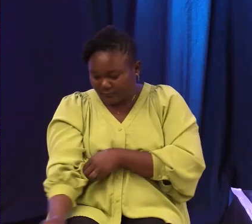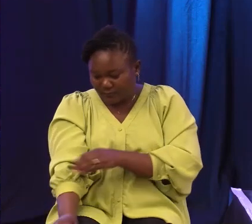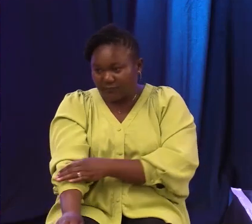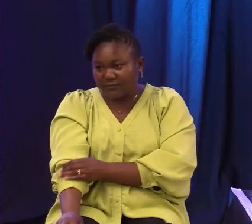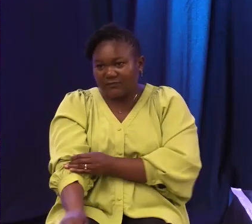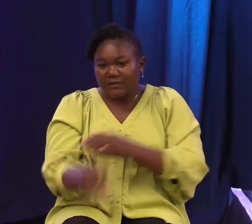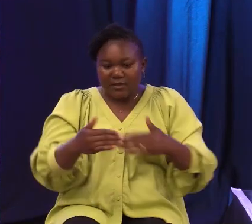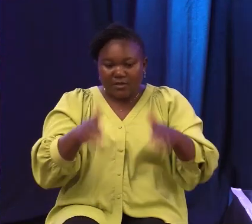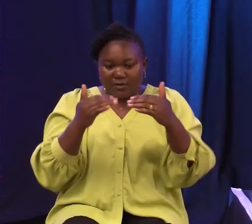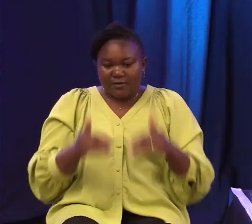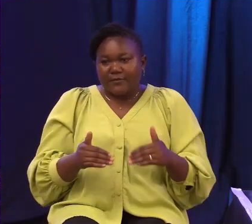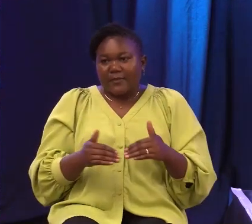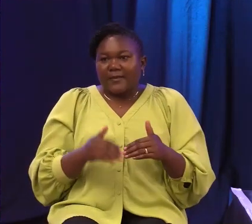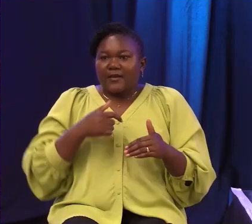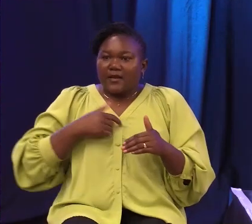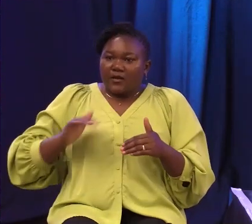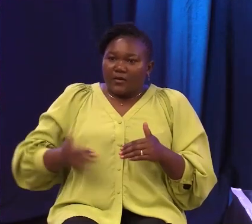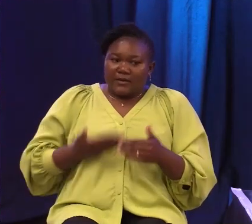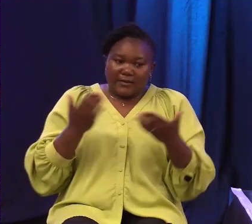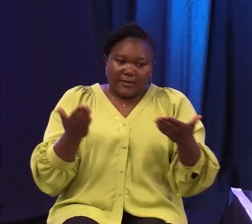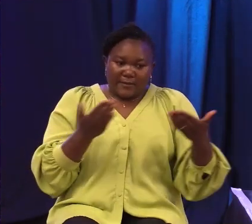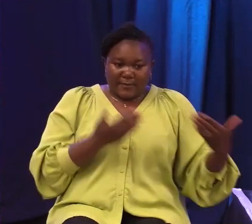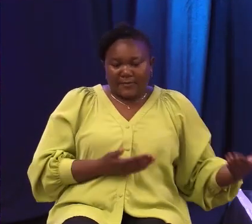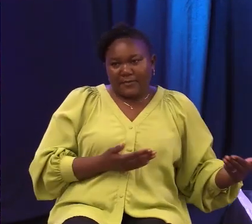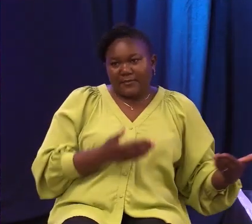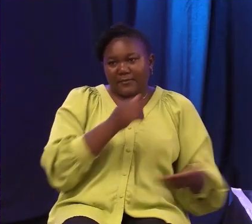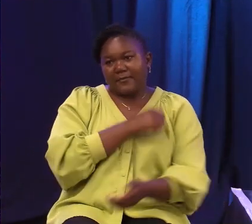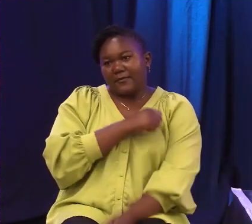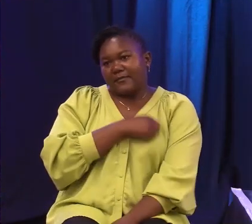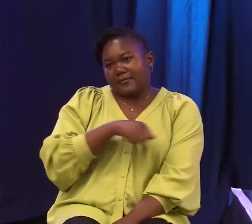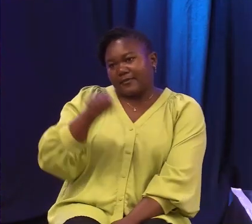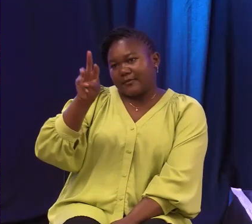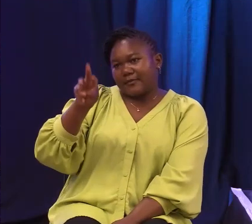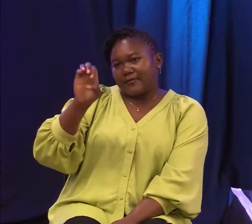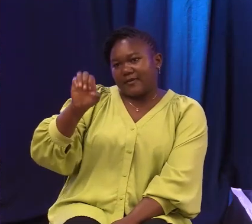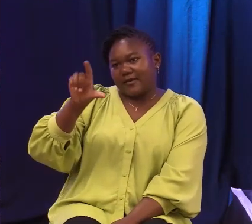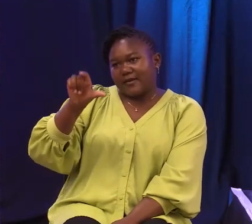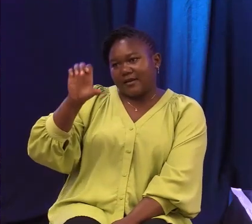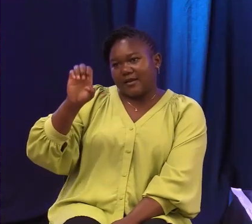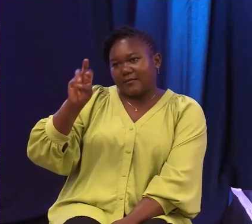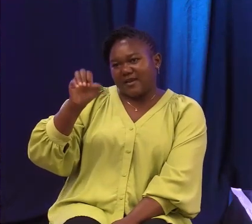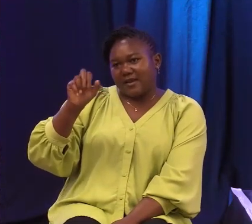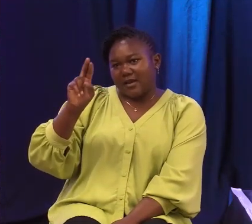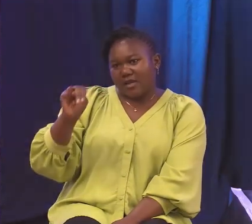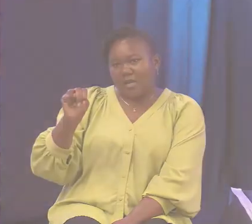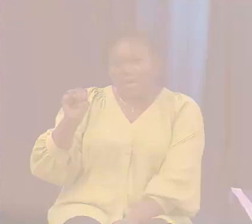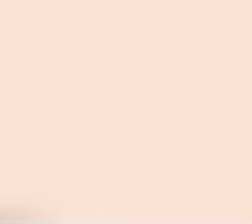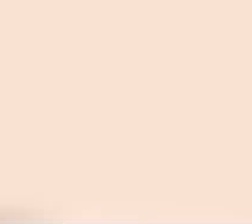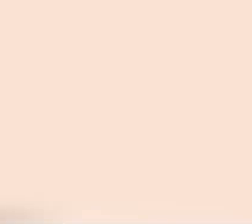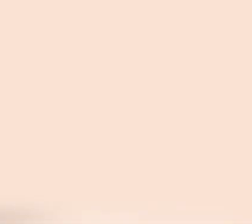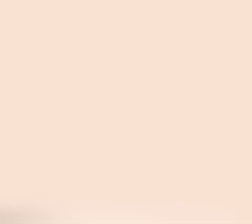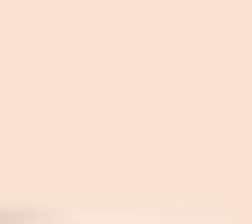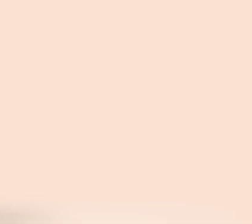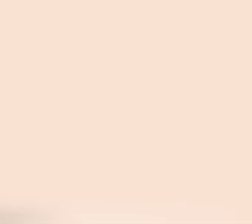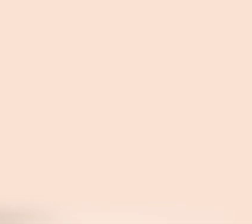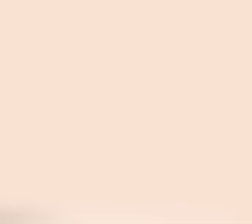Up next, I would like to call upon Ms. Velamine Koses for the keynote address.